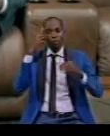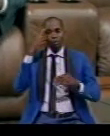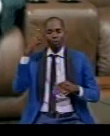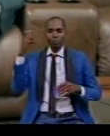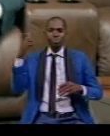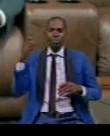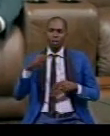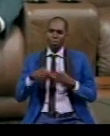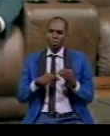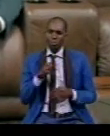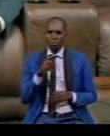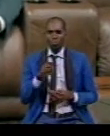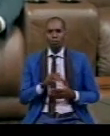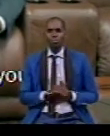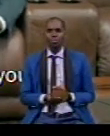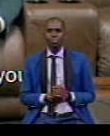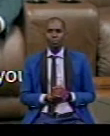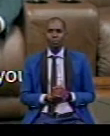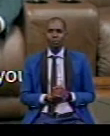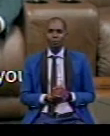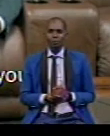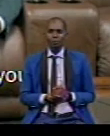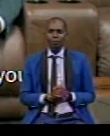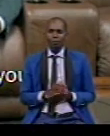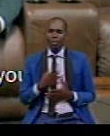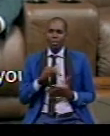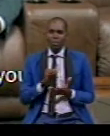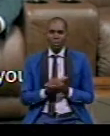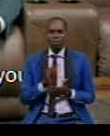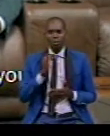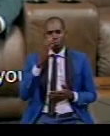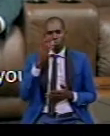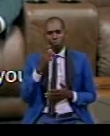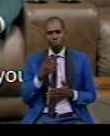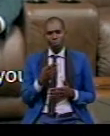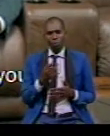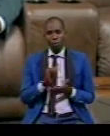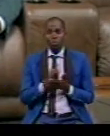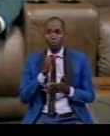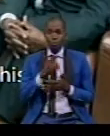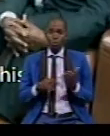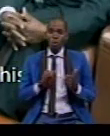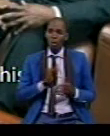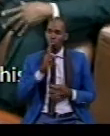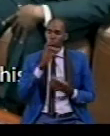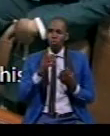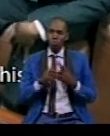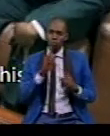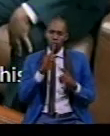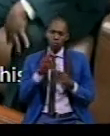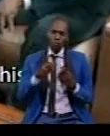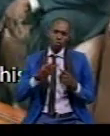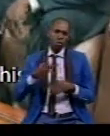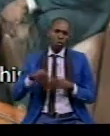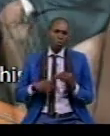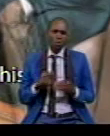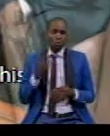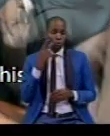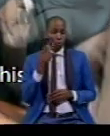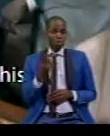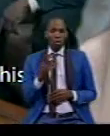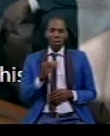continue, answer that question. Look at yourself, look at your body, look at the pain, look